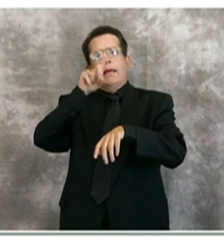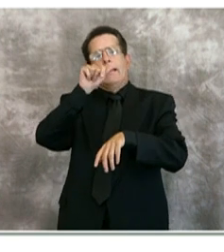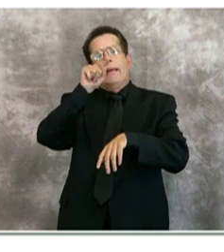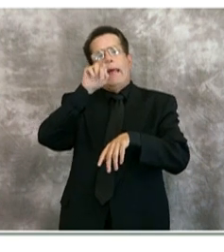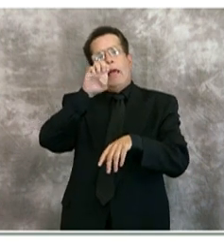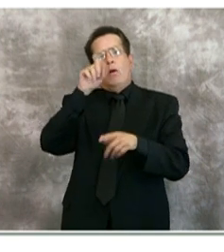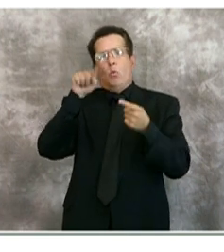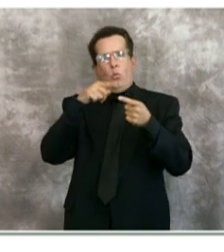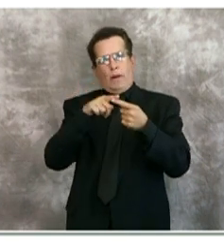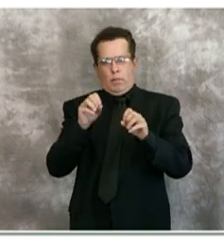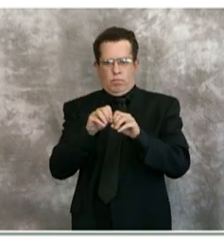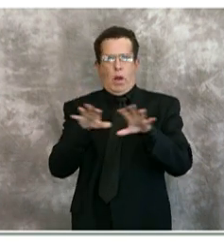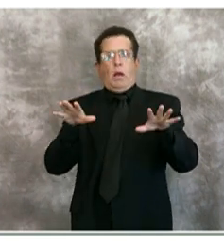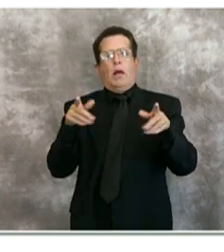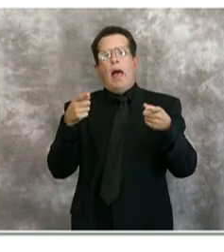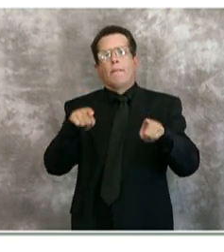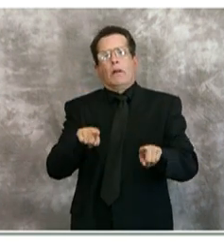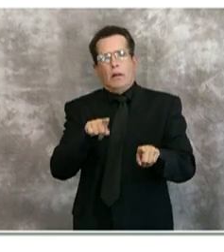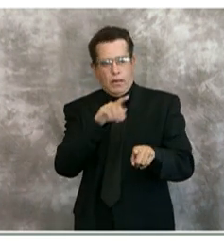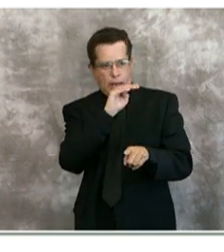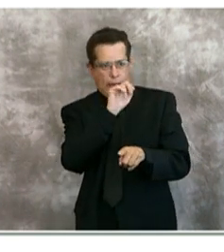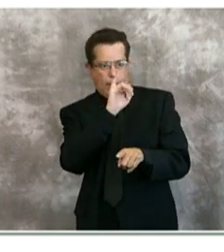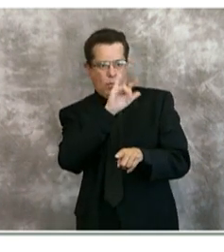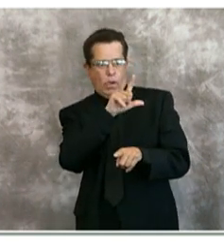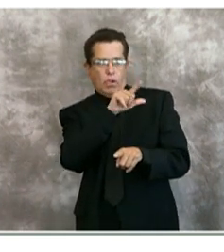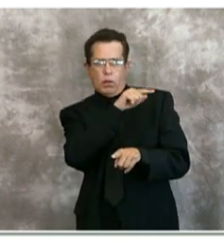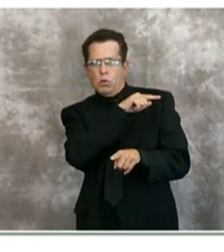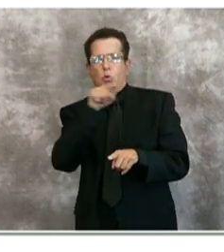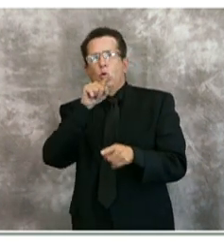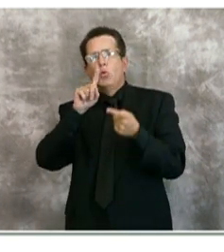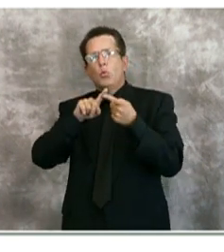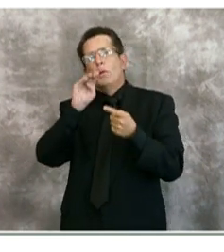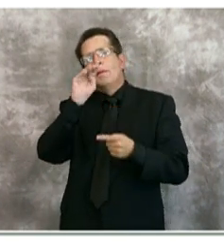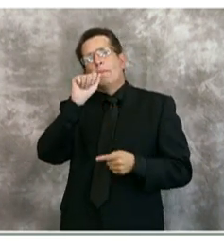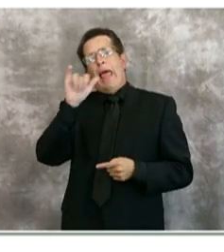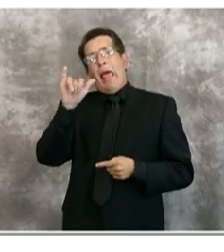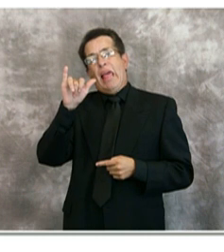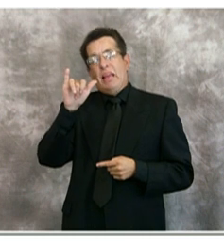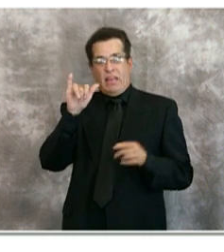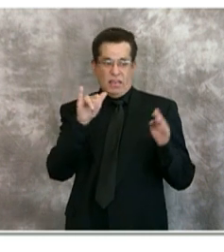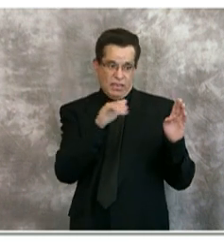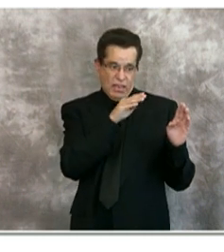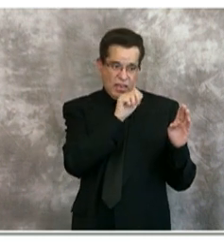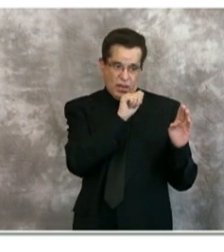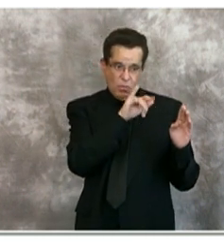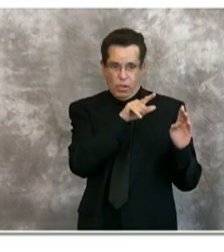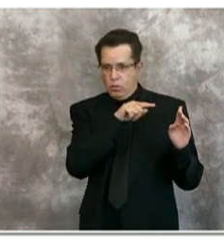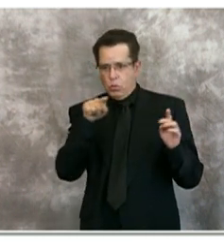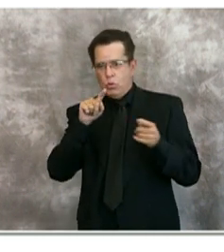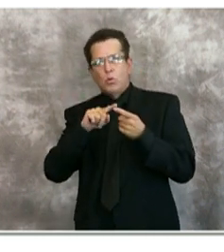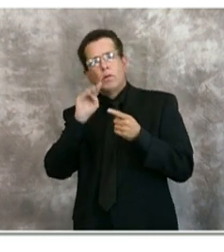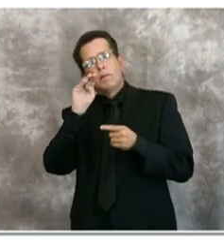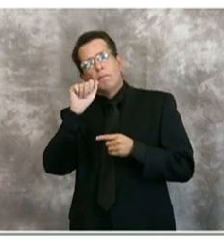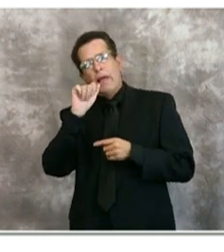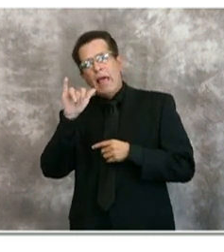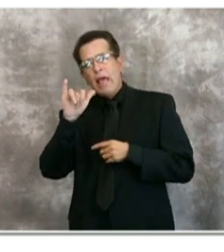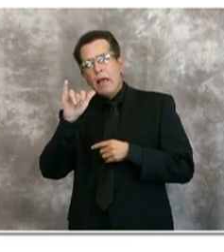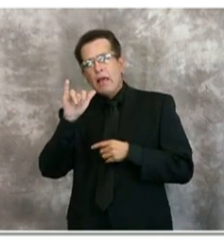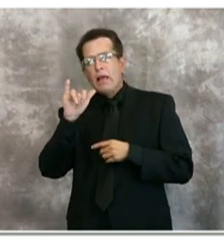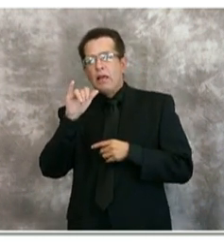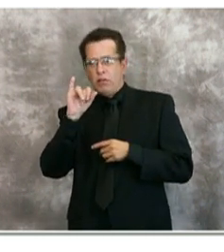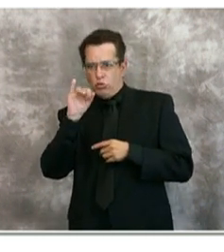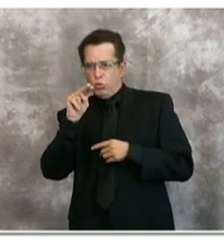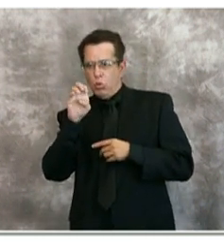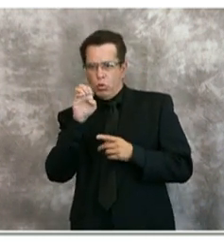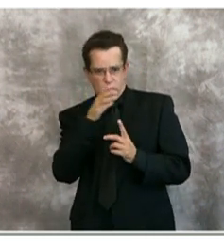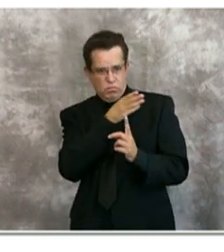from mid-April through May, actually most of May and in the early part of